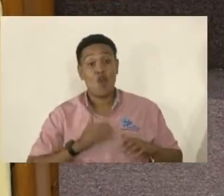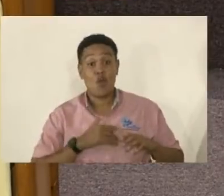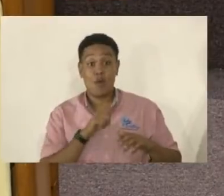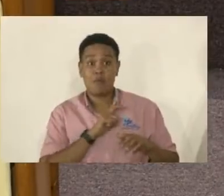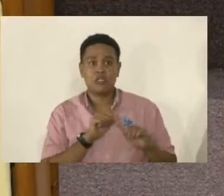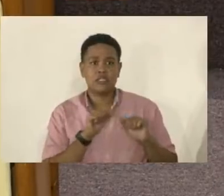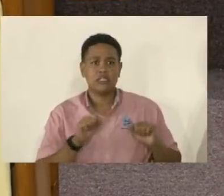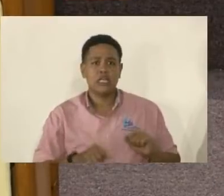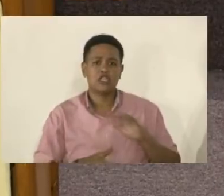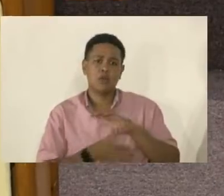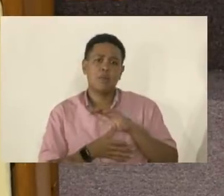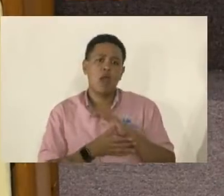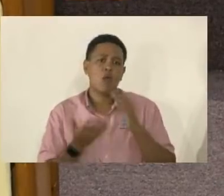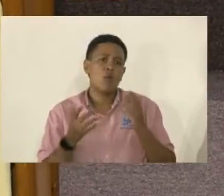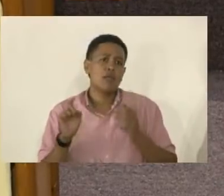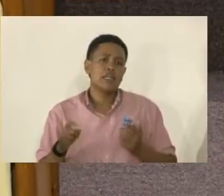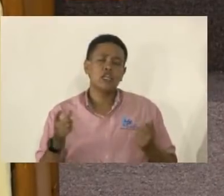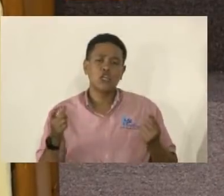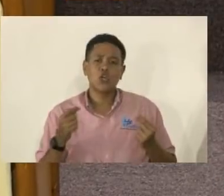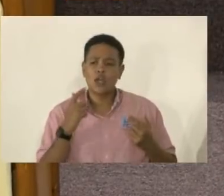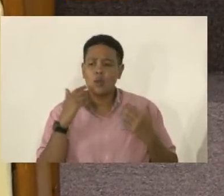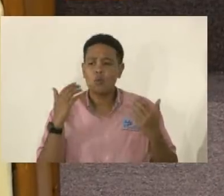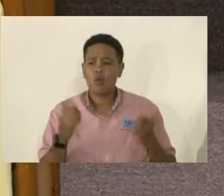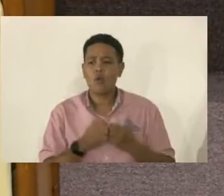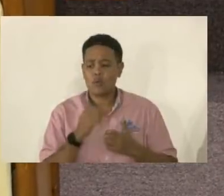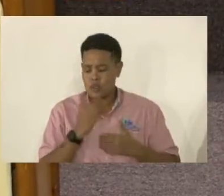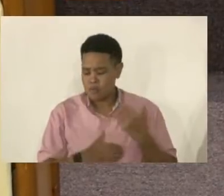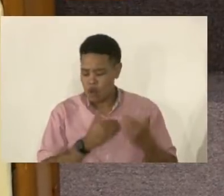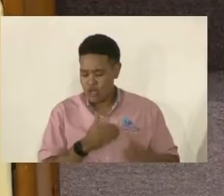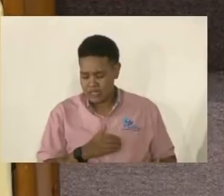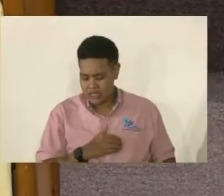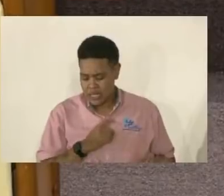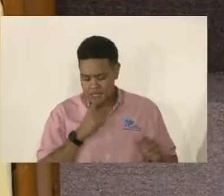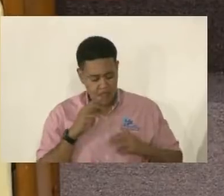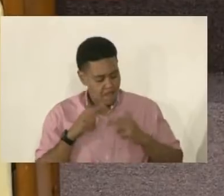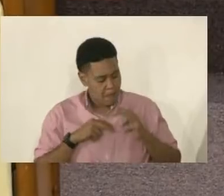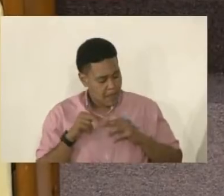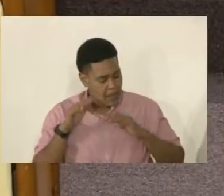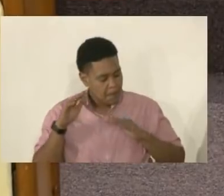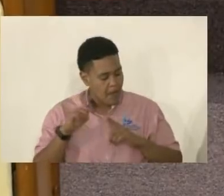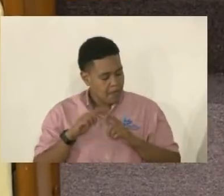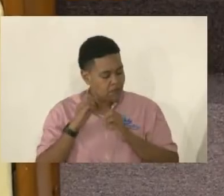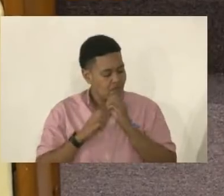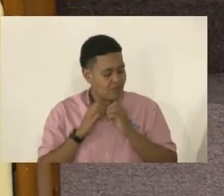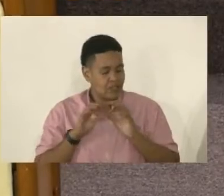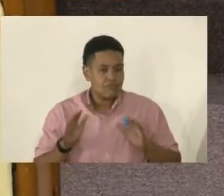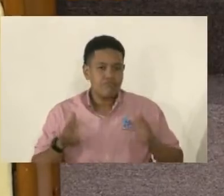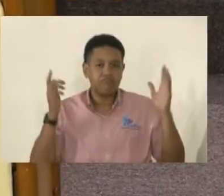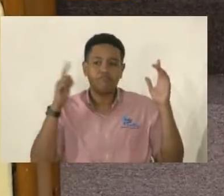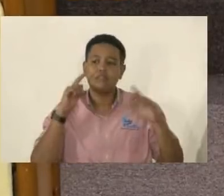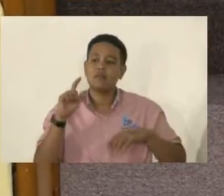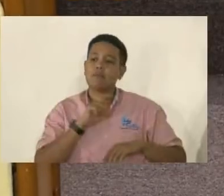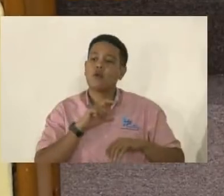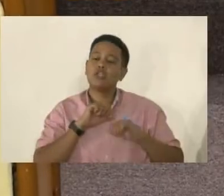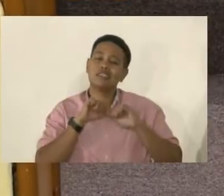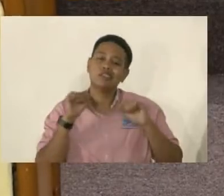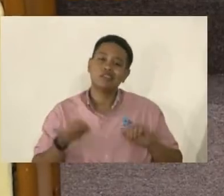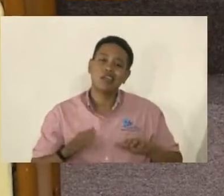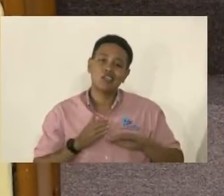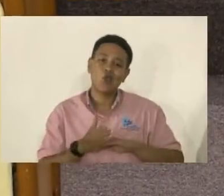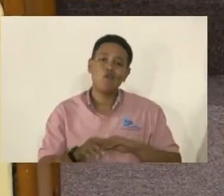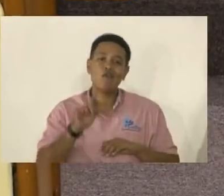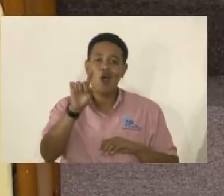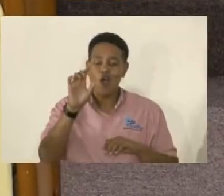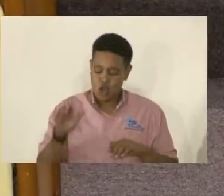to be done, and we went about the process of rebuilding and renovating these stations. Mr. President, over 100